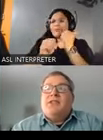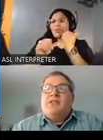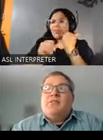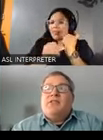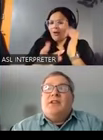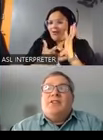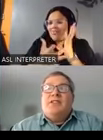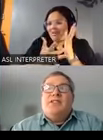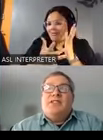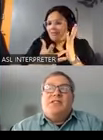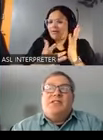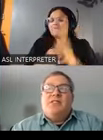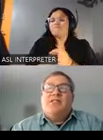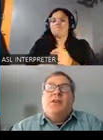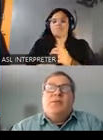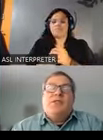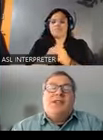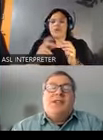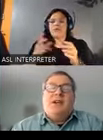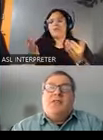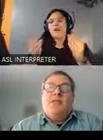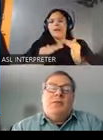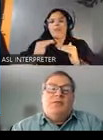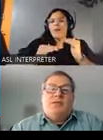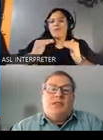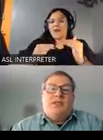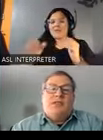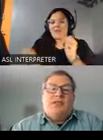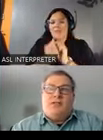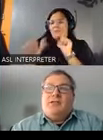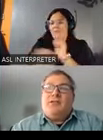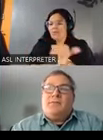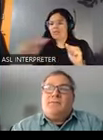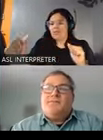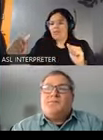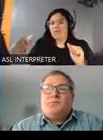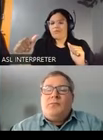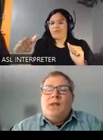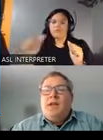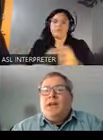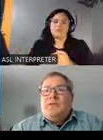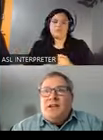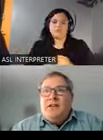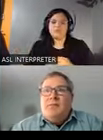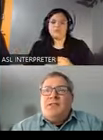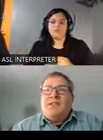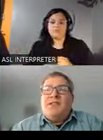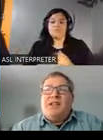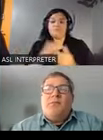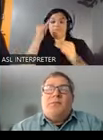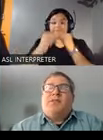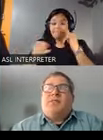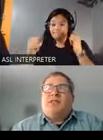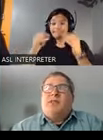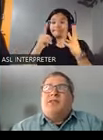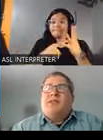evaluate the extent to which energy injustices result in other resource justice concerns. And the final element is a